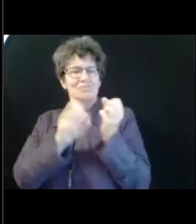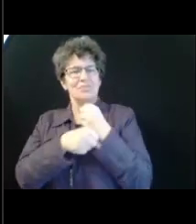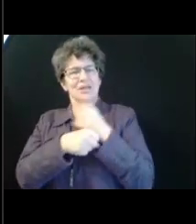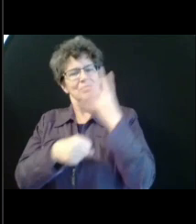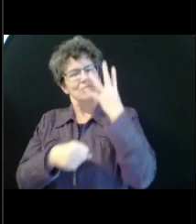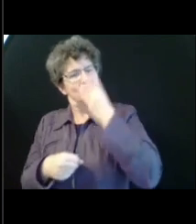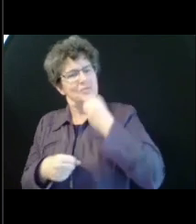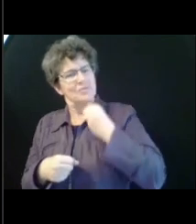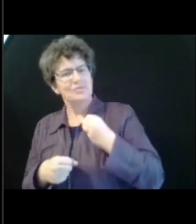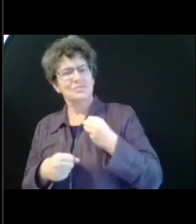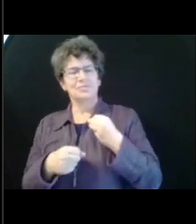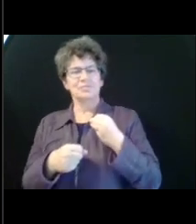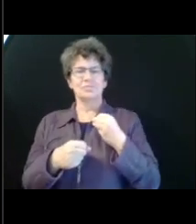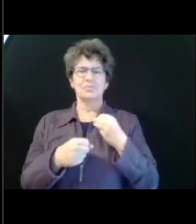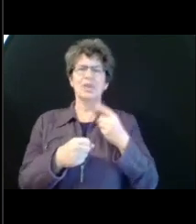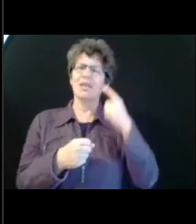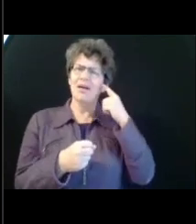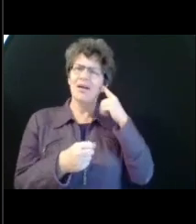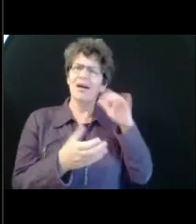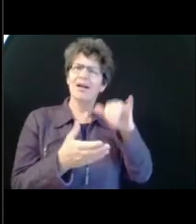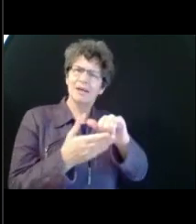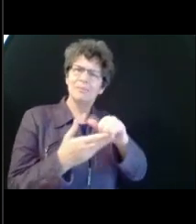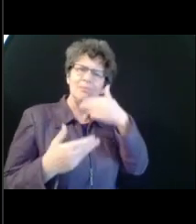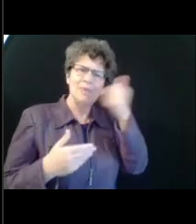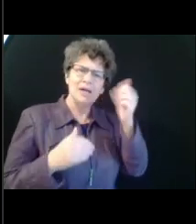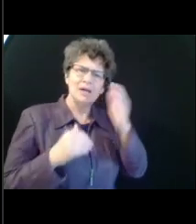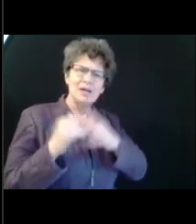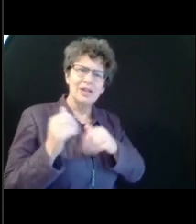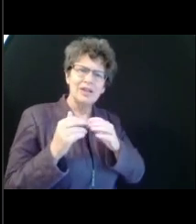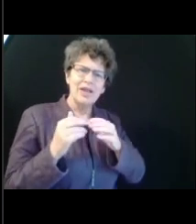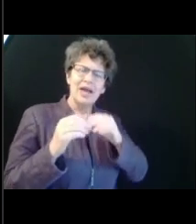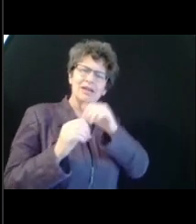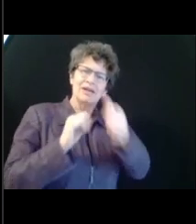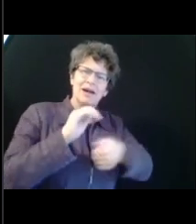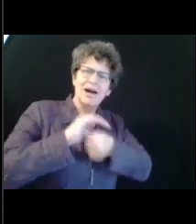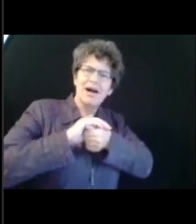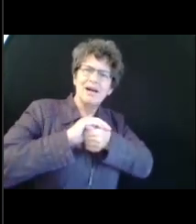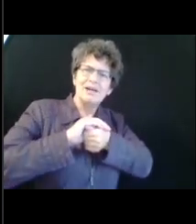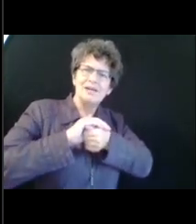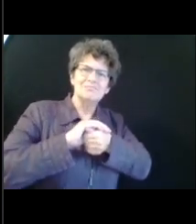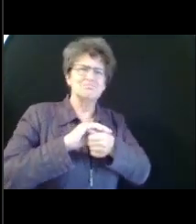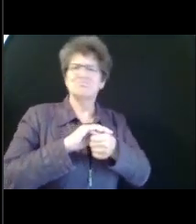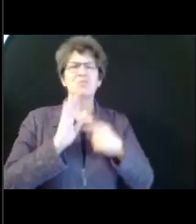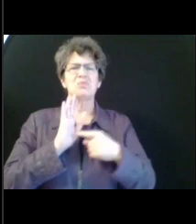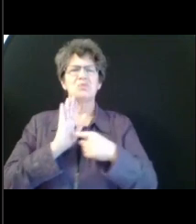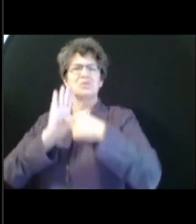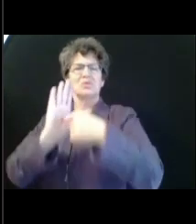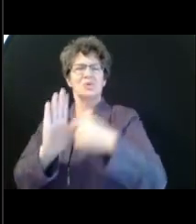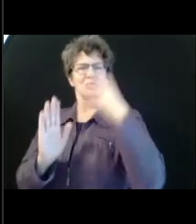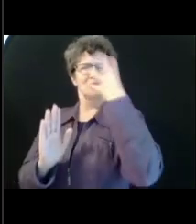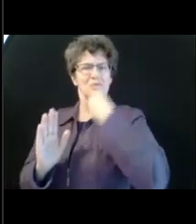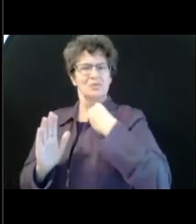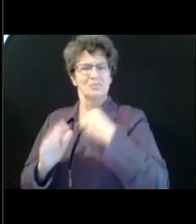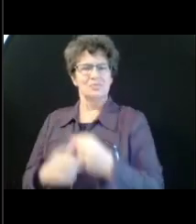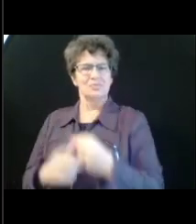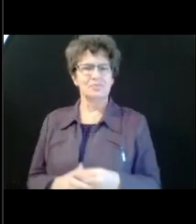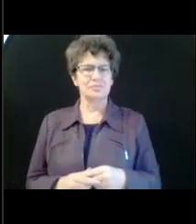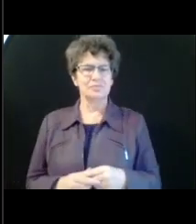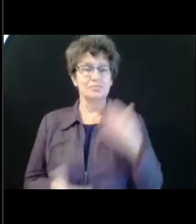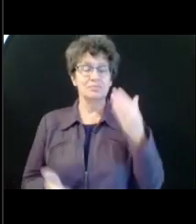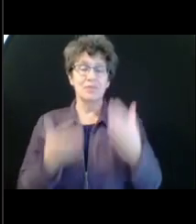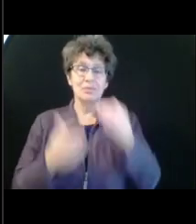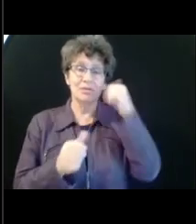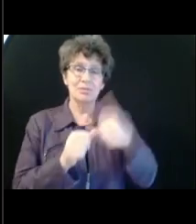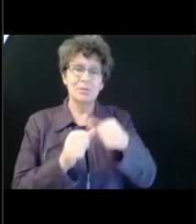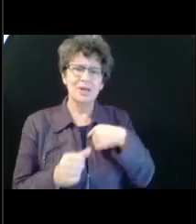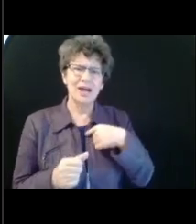of it rather than hiding and being uncomfortable, she has overcome her diversity. Now, you might remember that I said